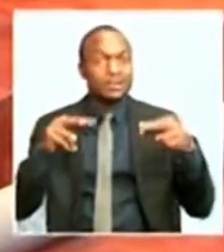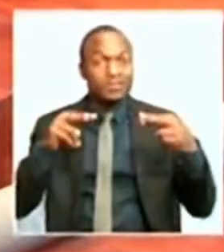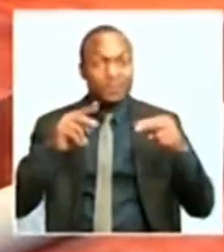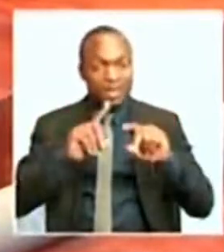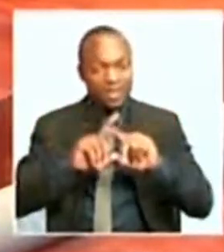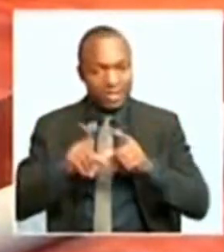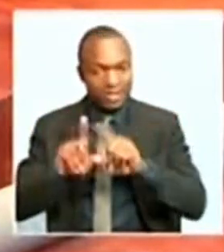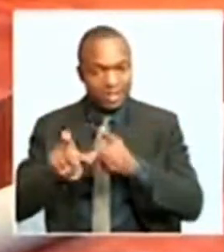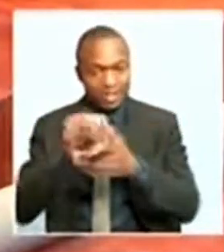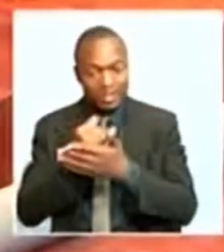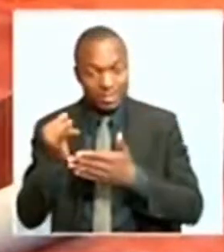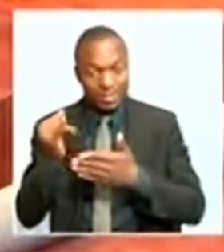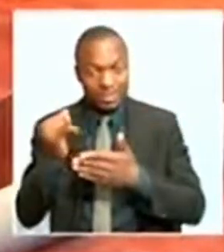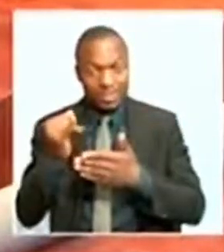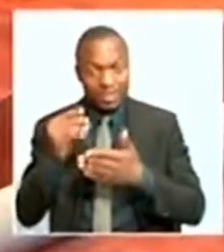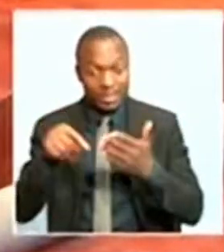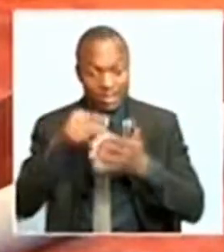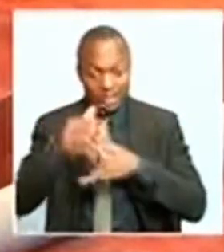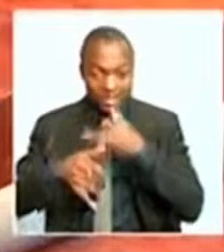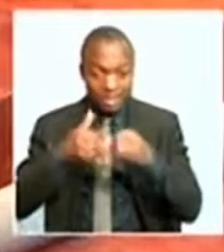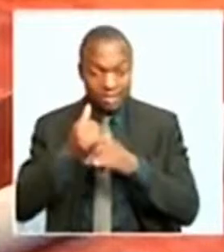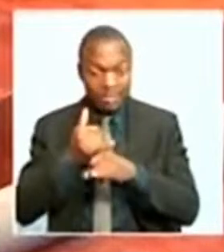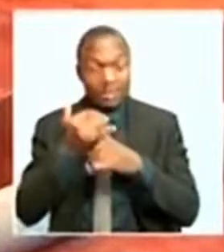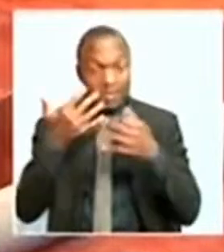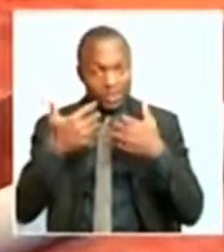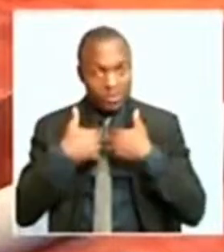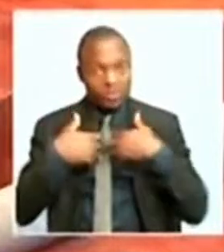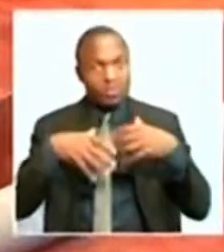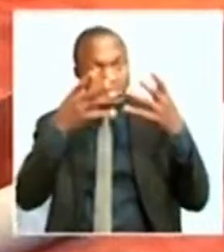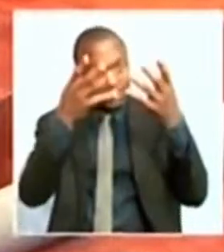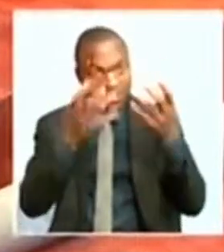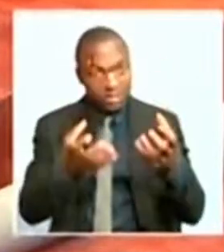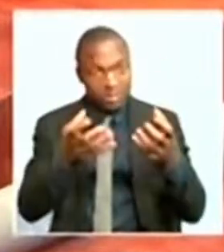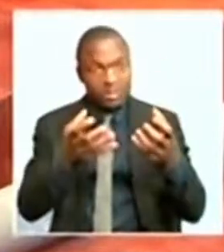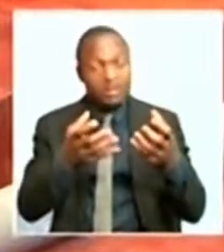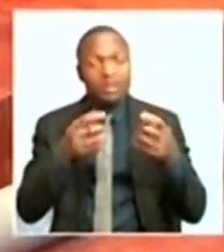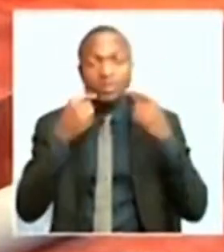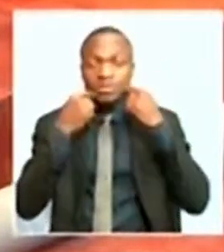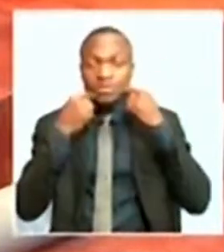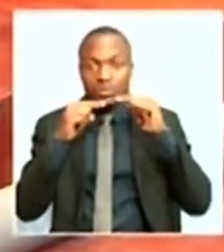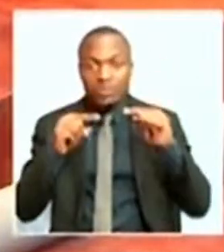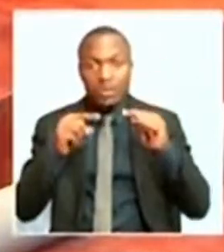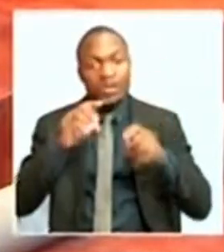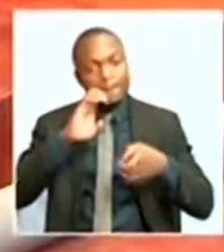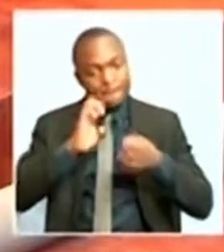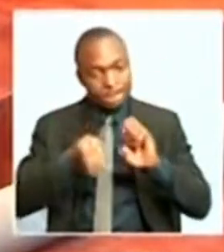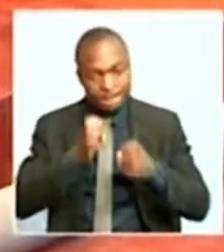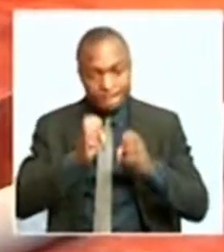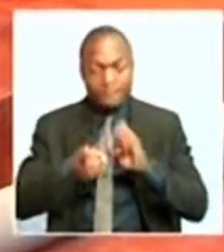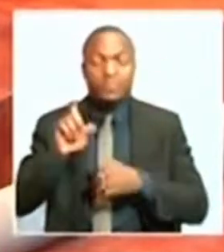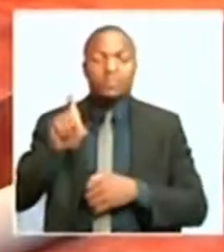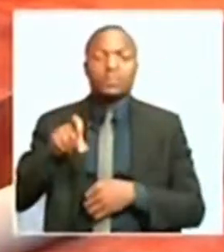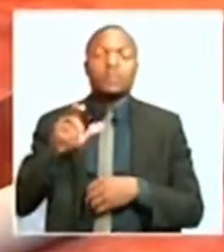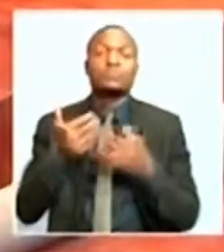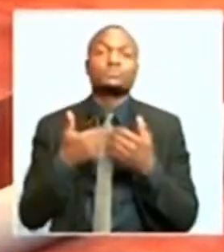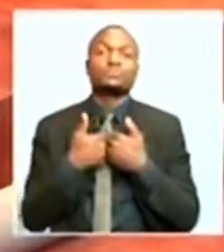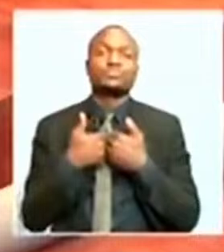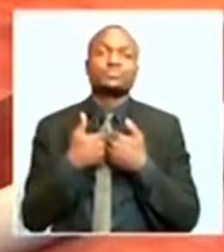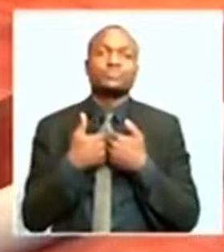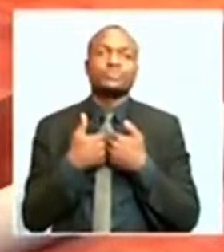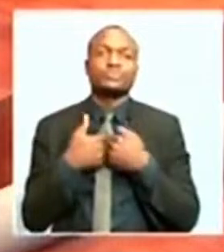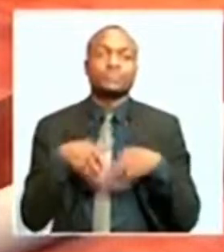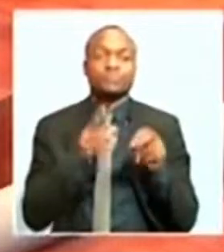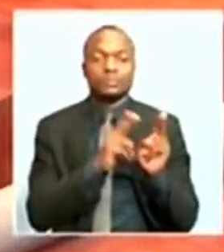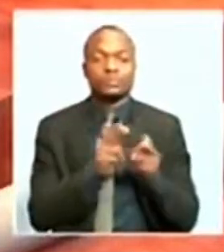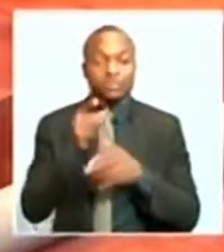particular year where we had a drought which was declared as an emergency, and suddenly we needed to have a